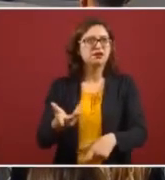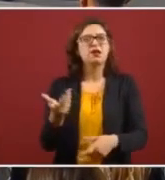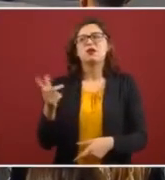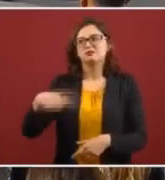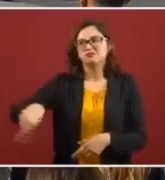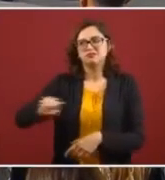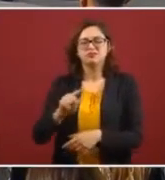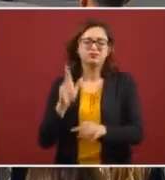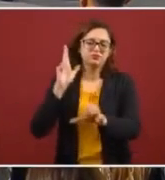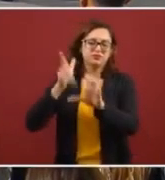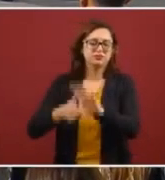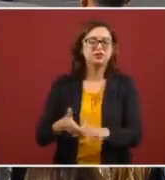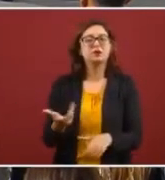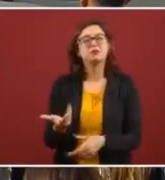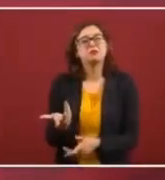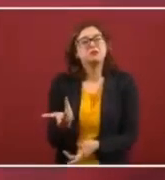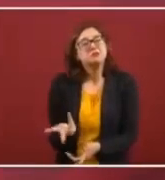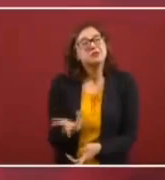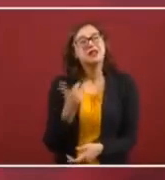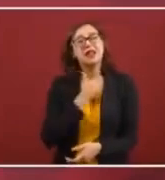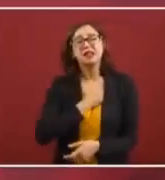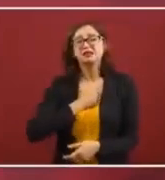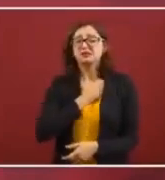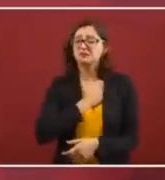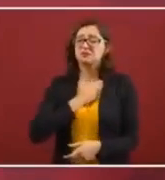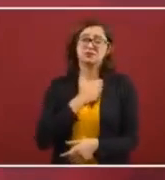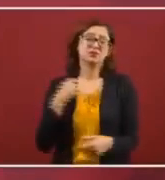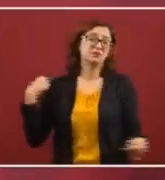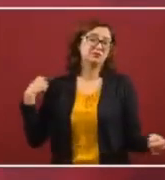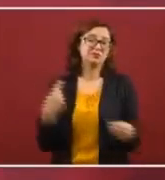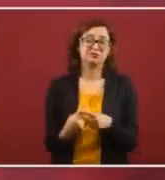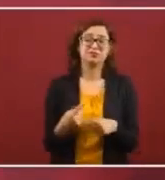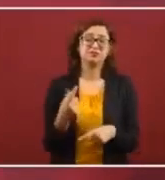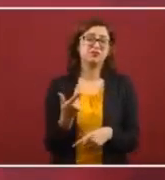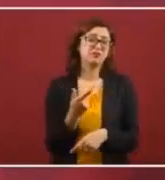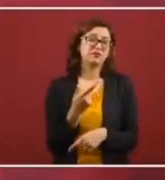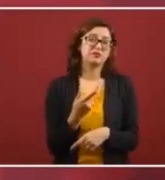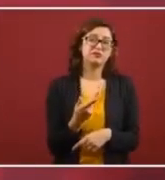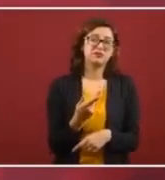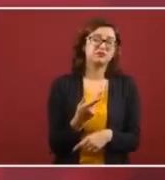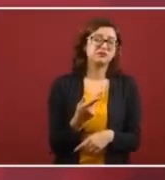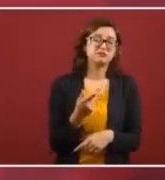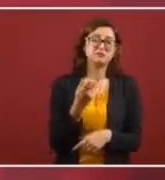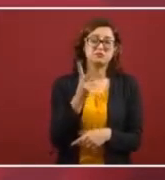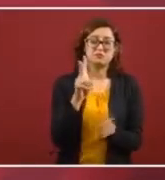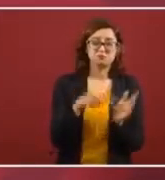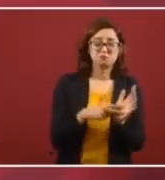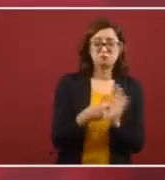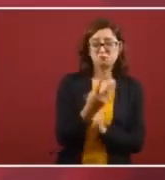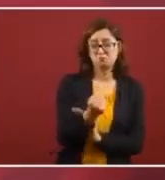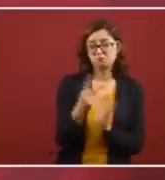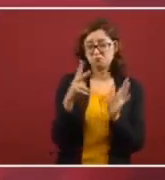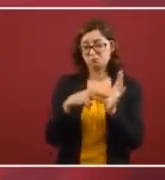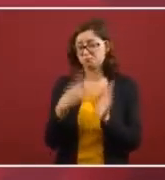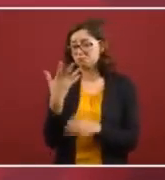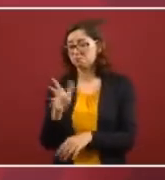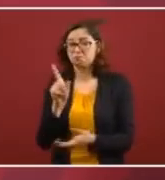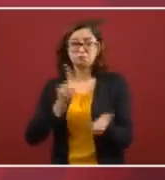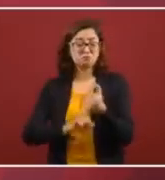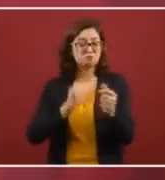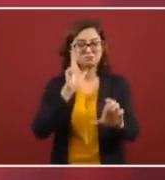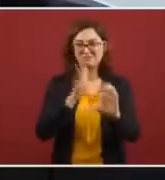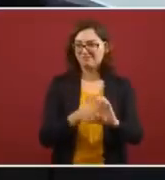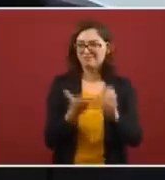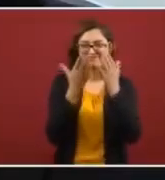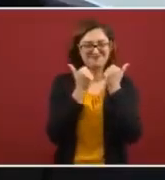people that their family, their kids, they're going to be able to stay in the hospital with them while they're there. So